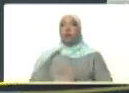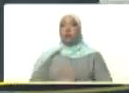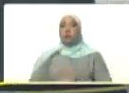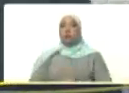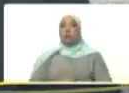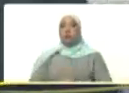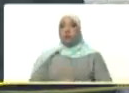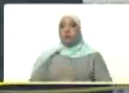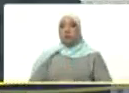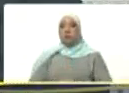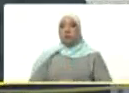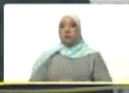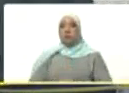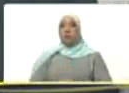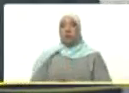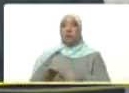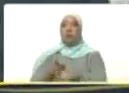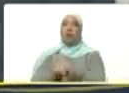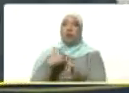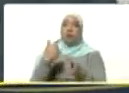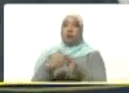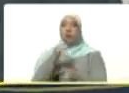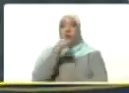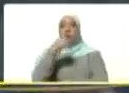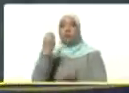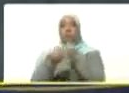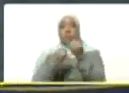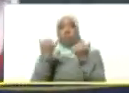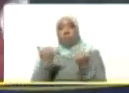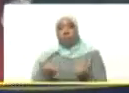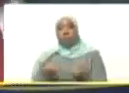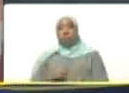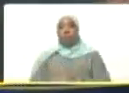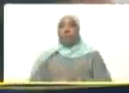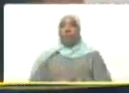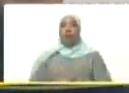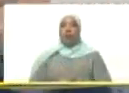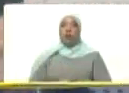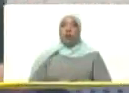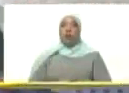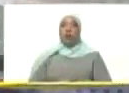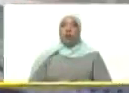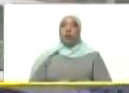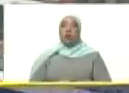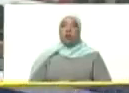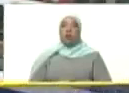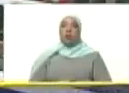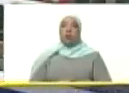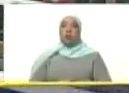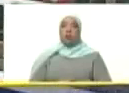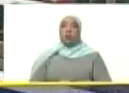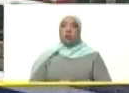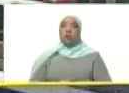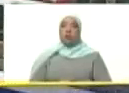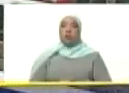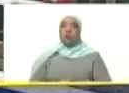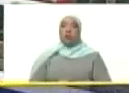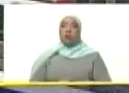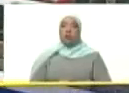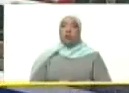And then, y entonces, the unjust